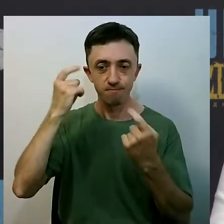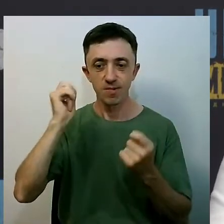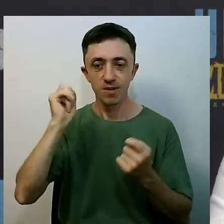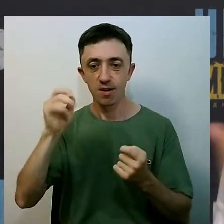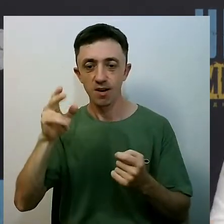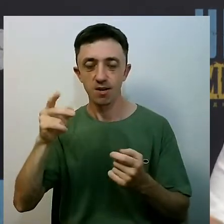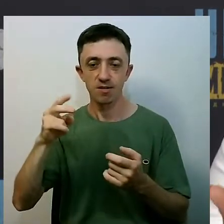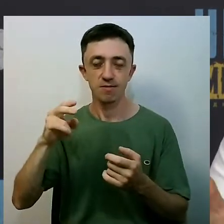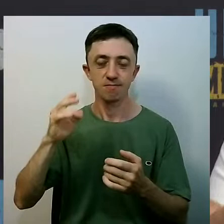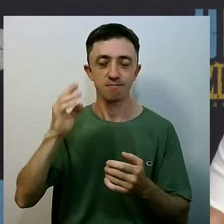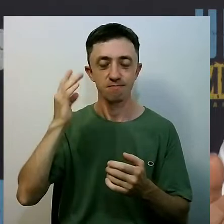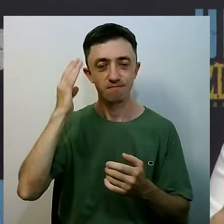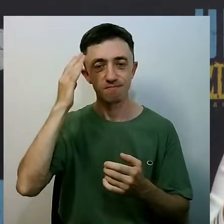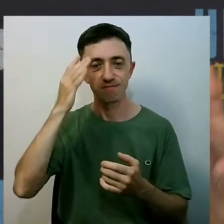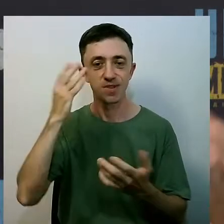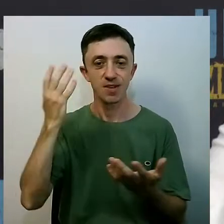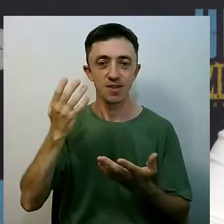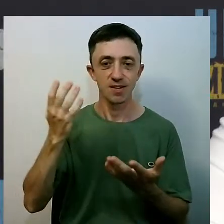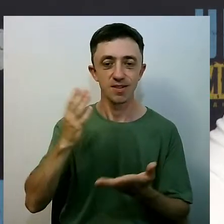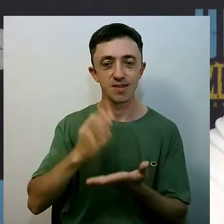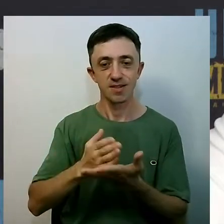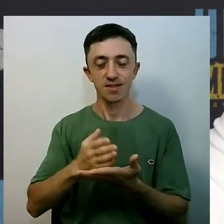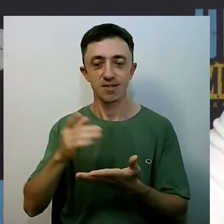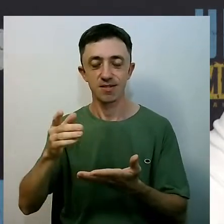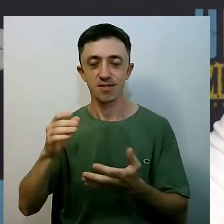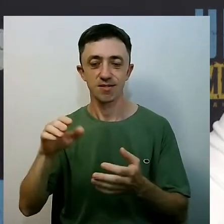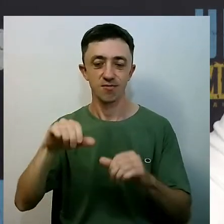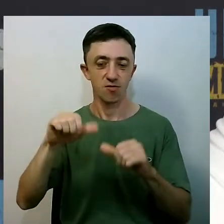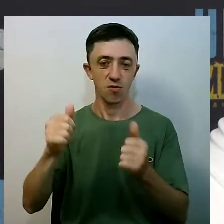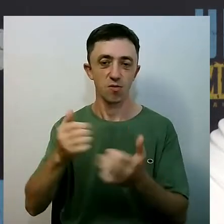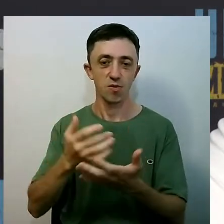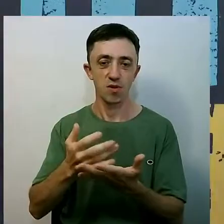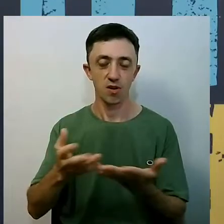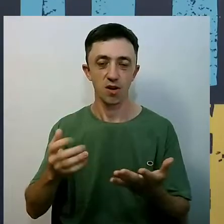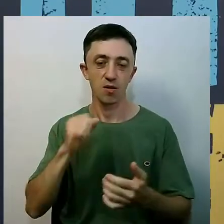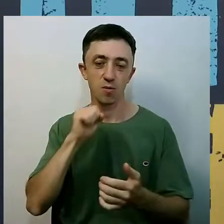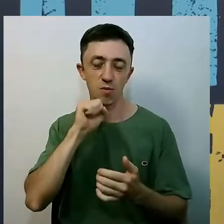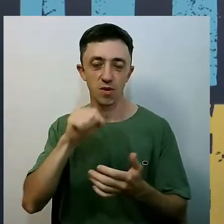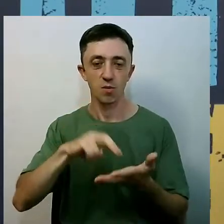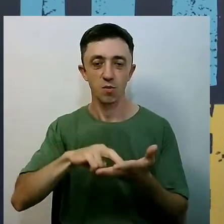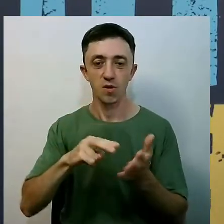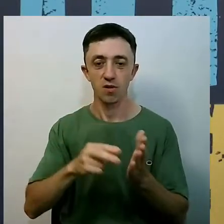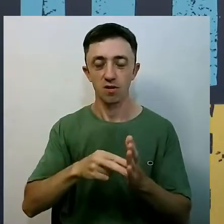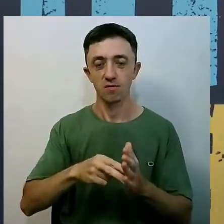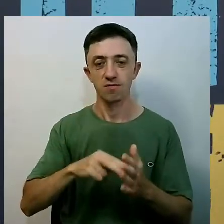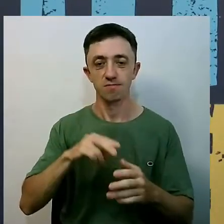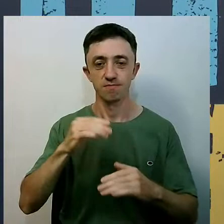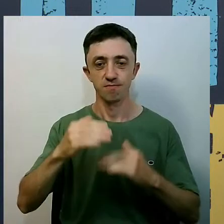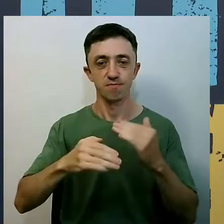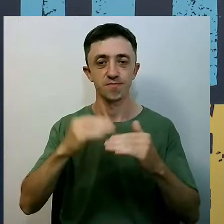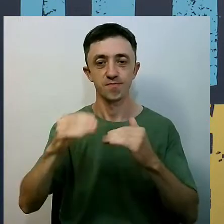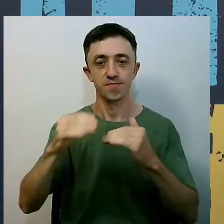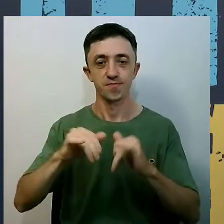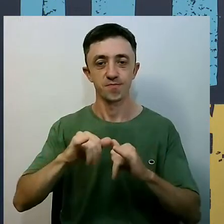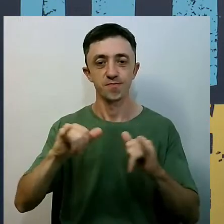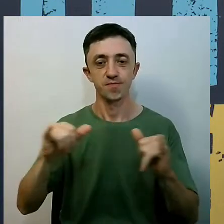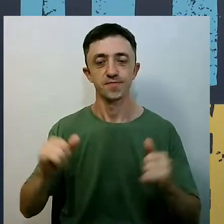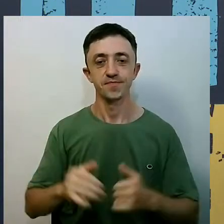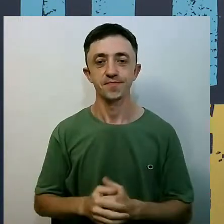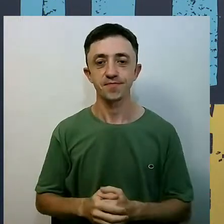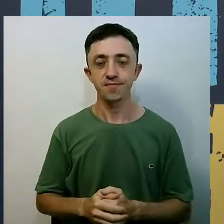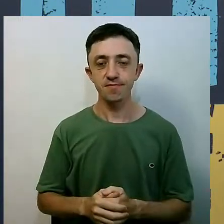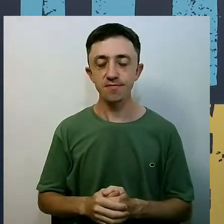development and selection of different type of businesses, and it is very important to have special development plan for that. If